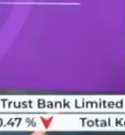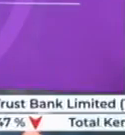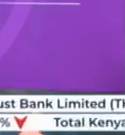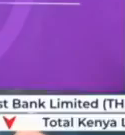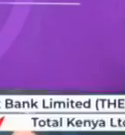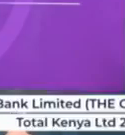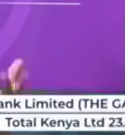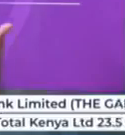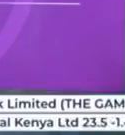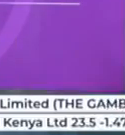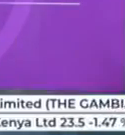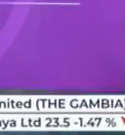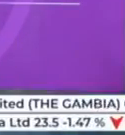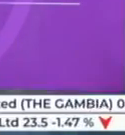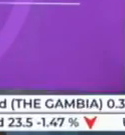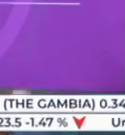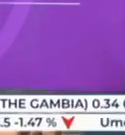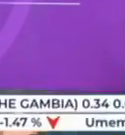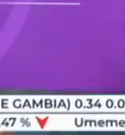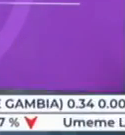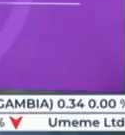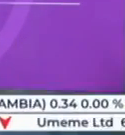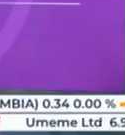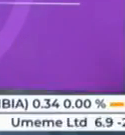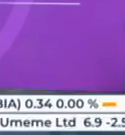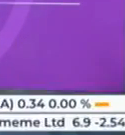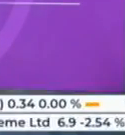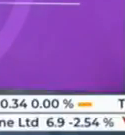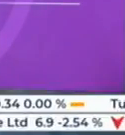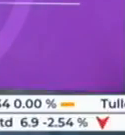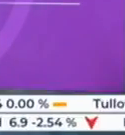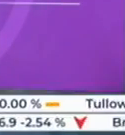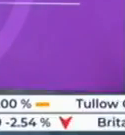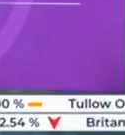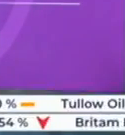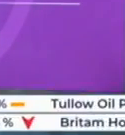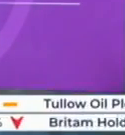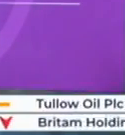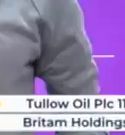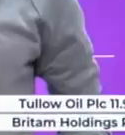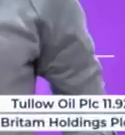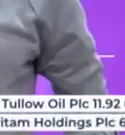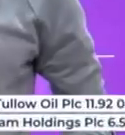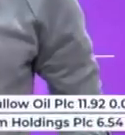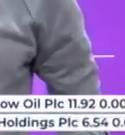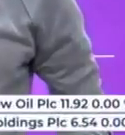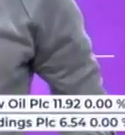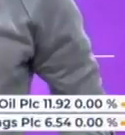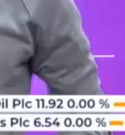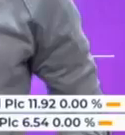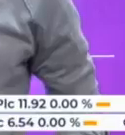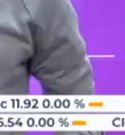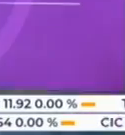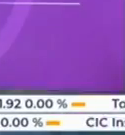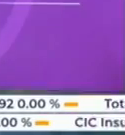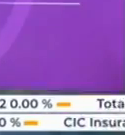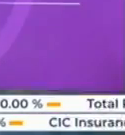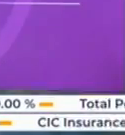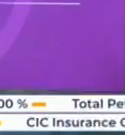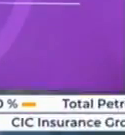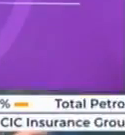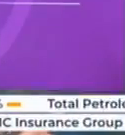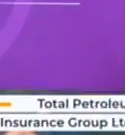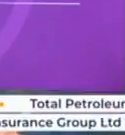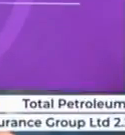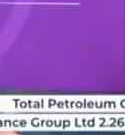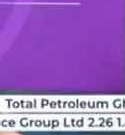for you not to catch the virus going outside to the shops. My name is Brandon Michaba. And my name is Afriîkanə. Wonderful. Now remember, you can catch us